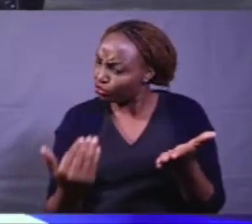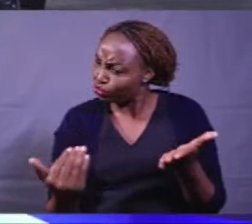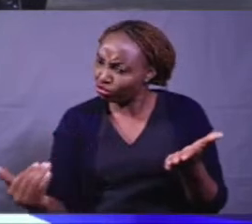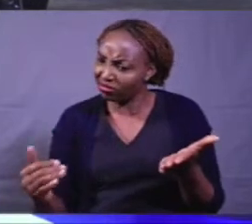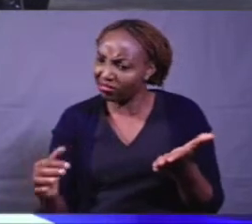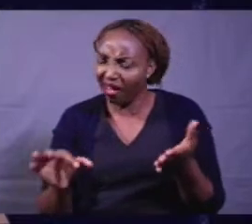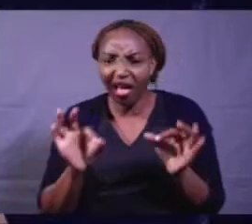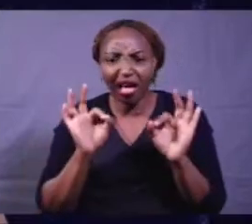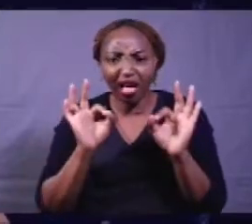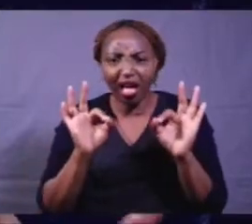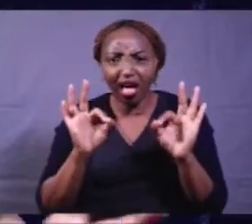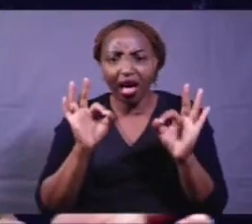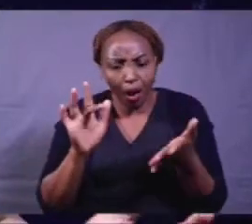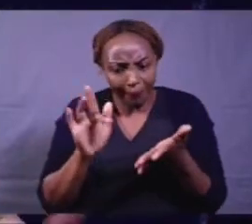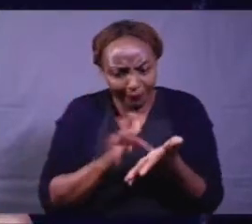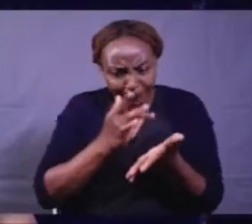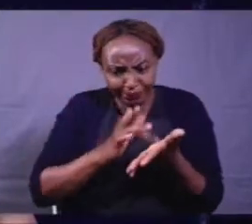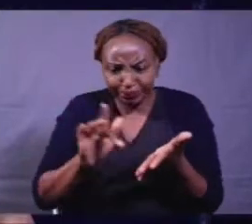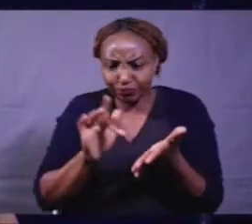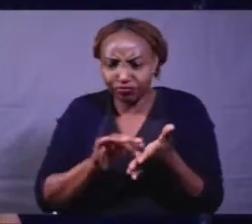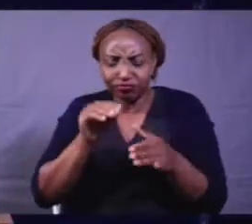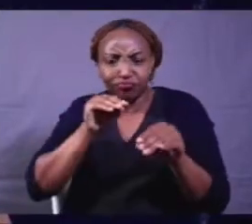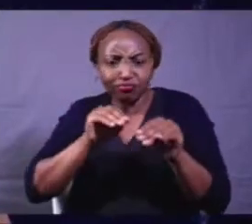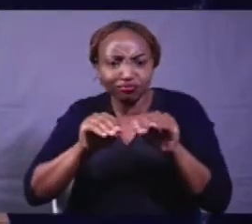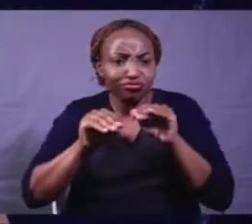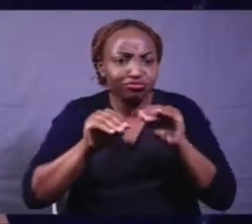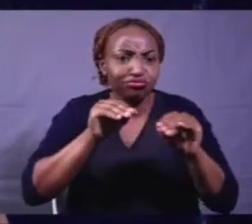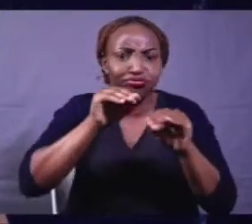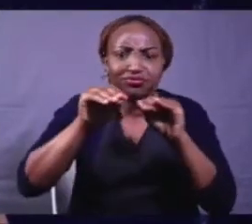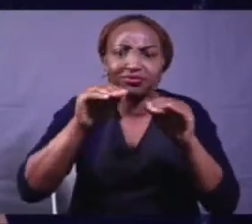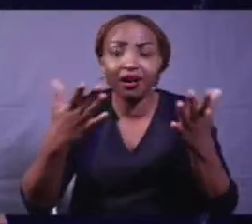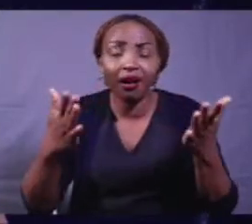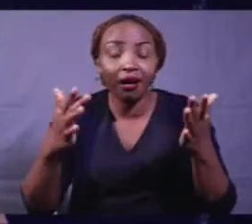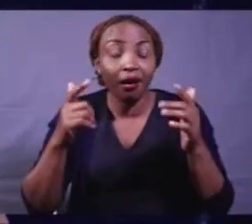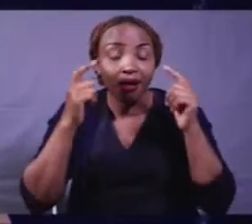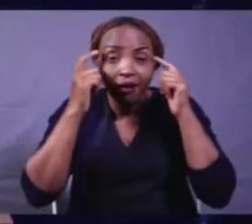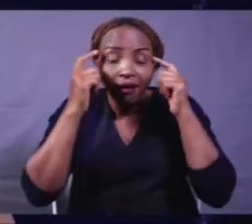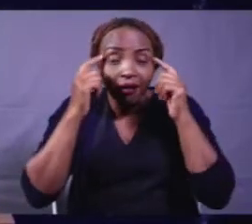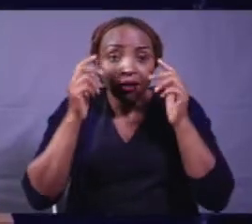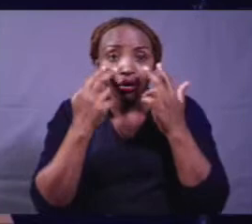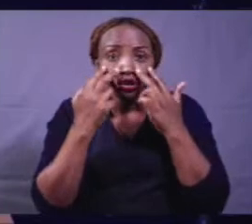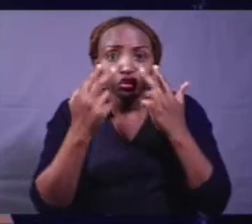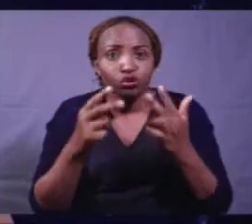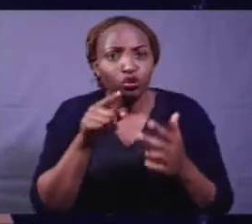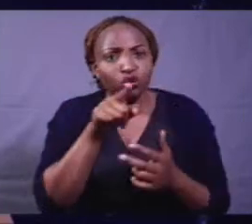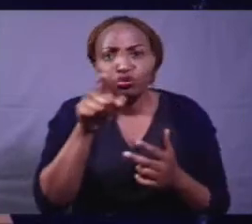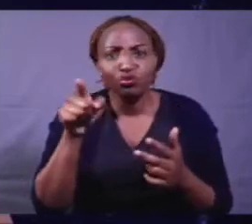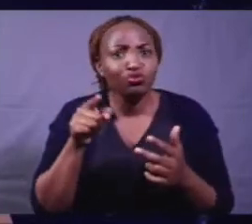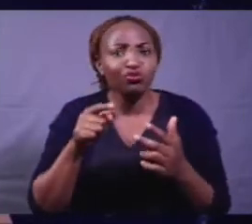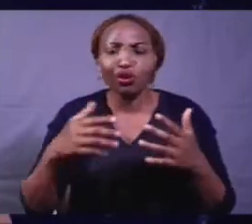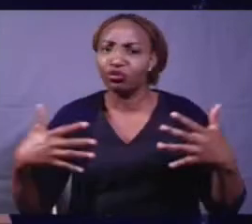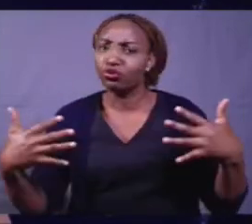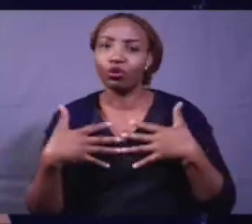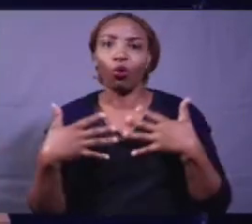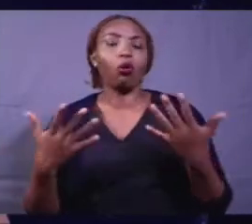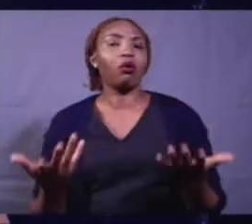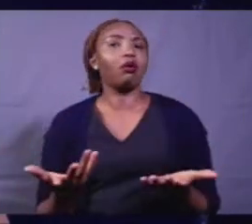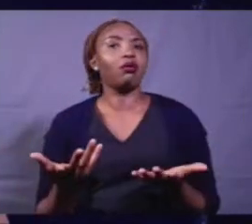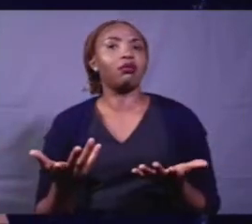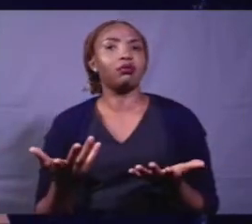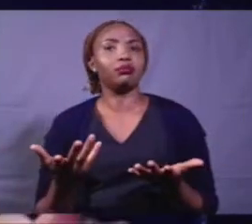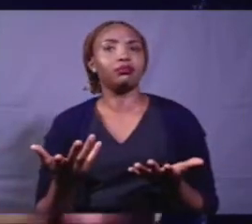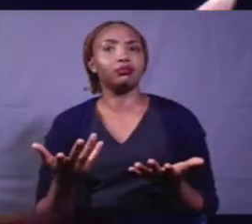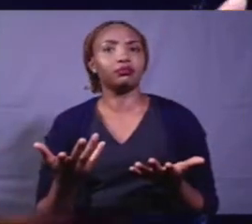go to sites that even you would never think of accessing as an adult. So we cannot